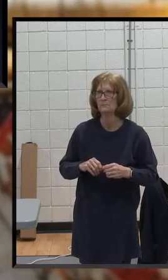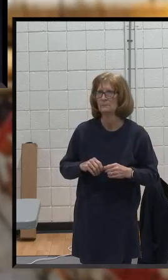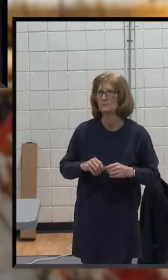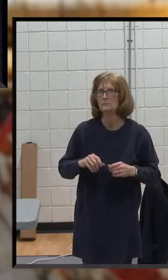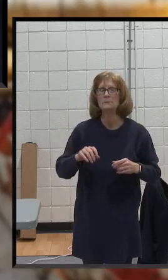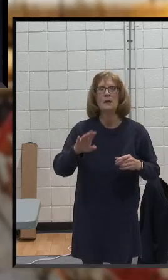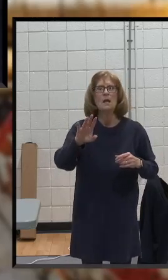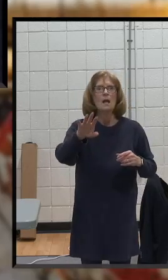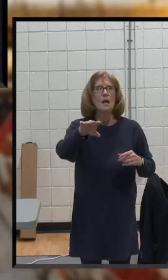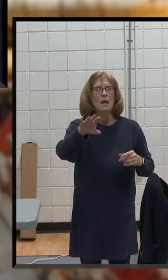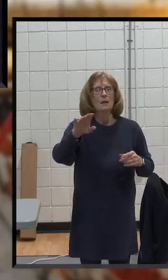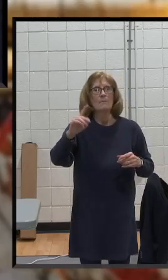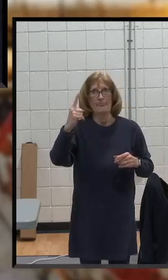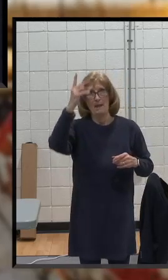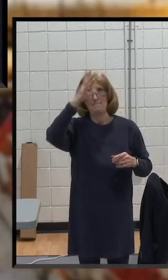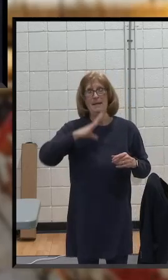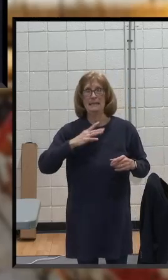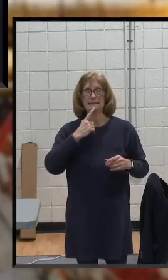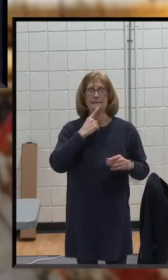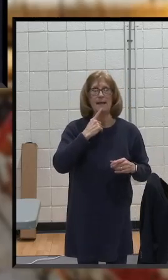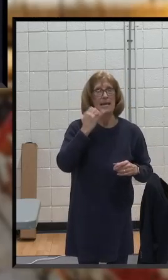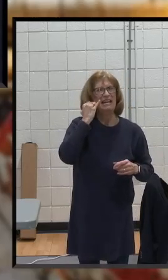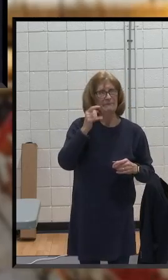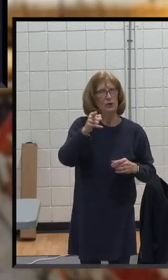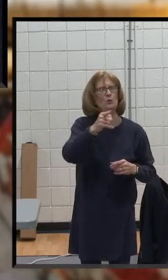anywhere, put it